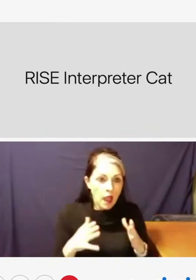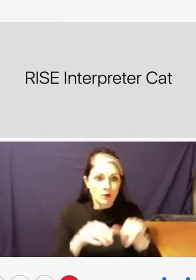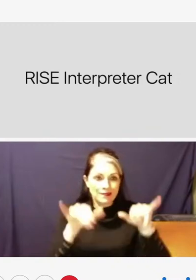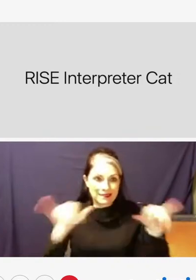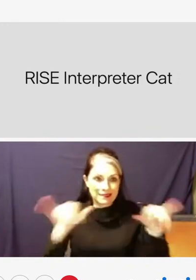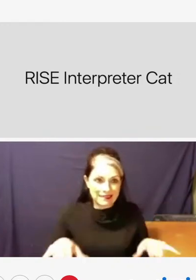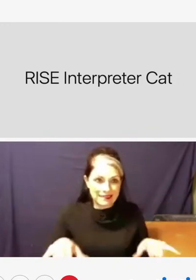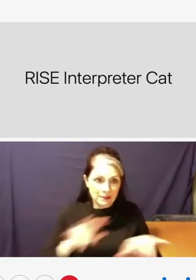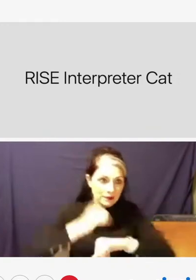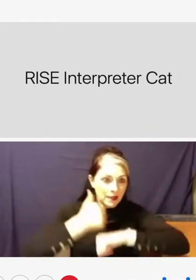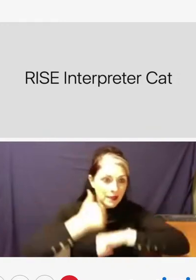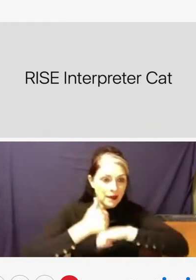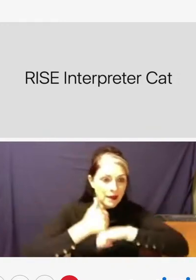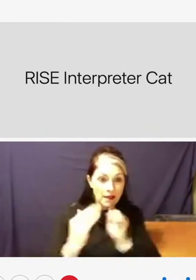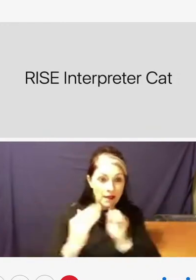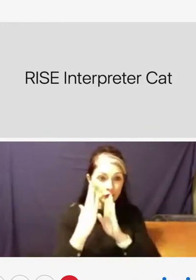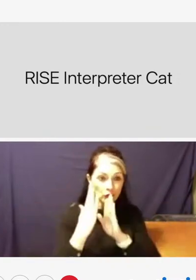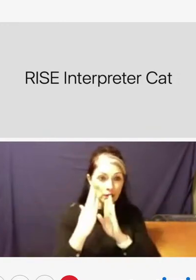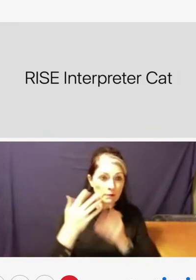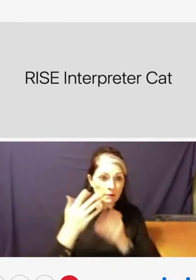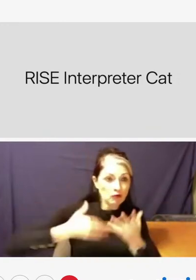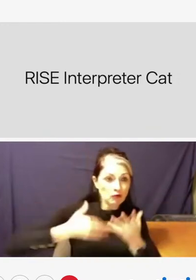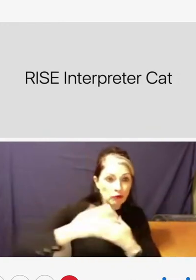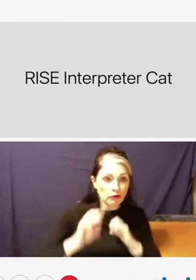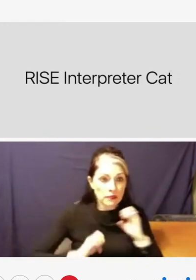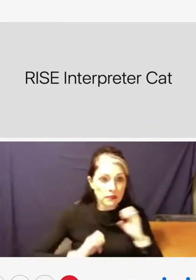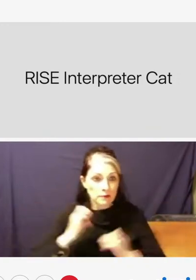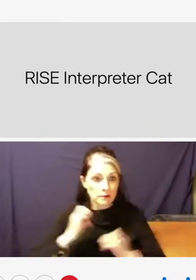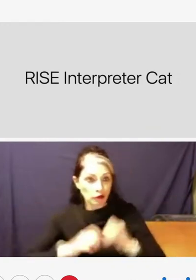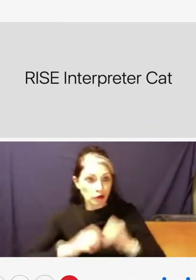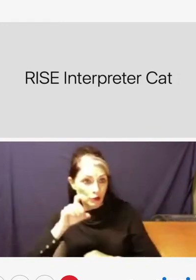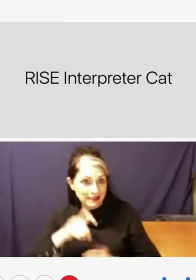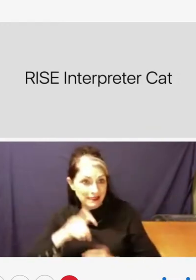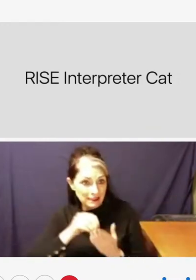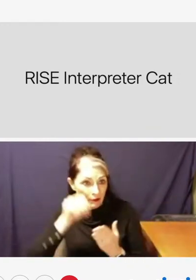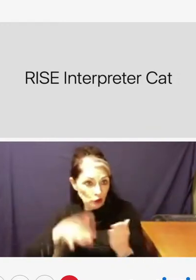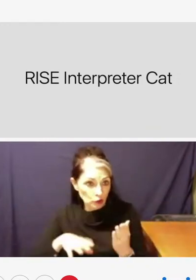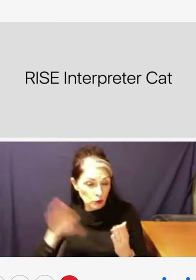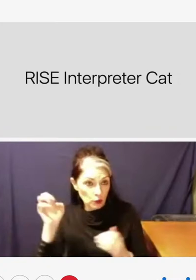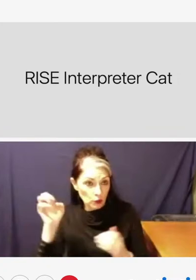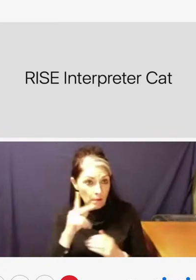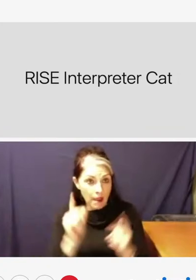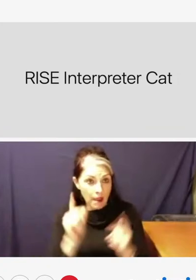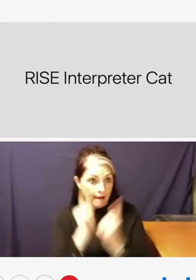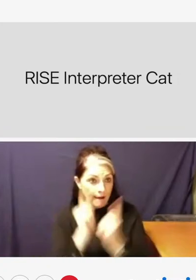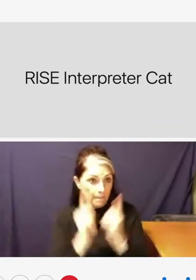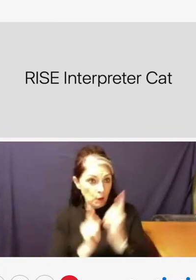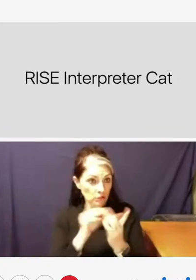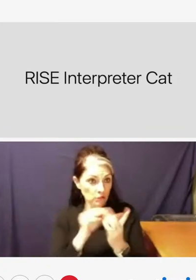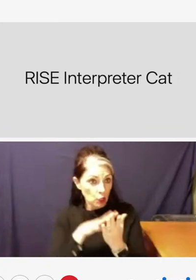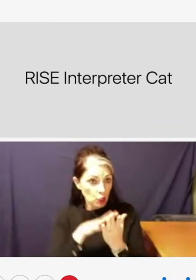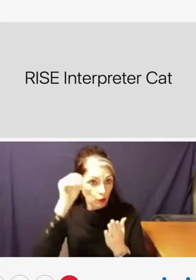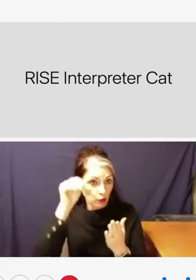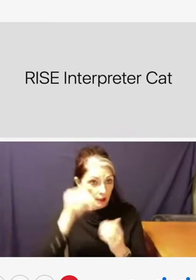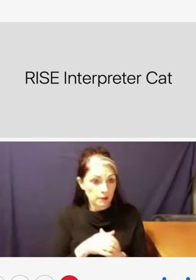addressing the social and emotional needs of our students Upon returning to in-person learning next